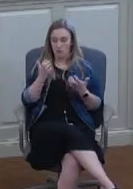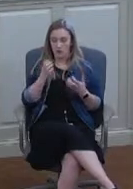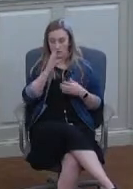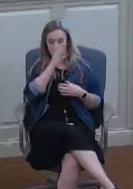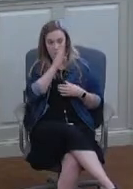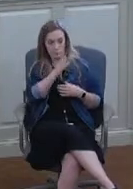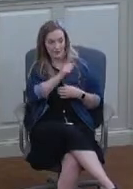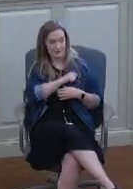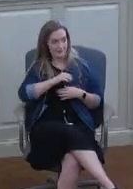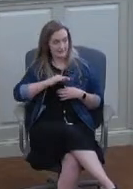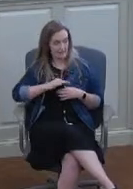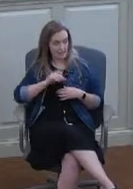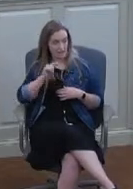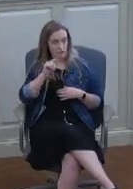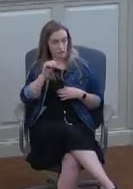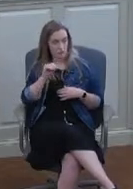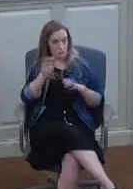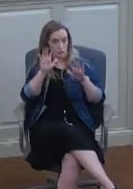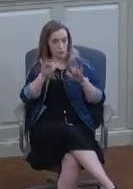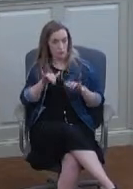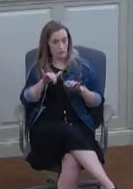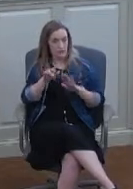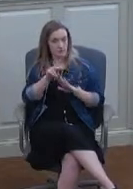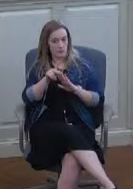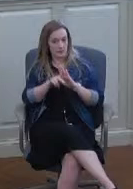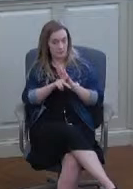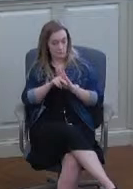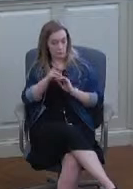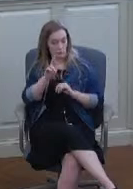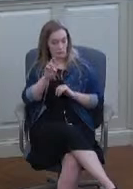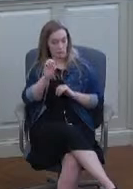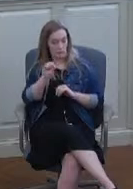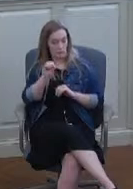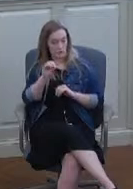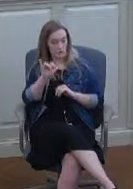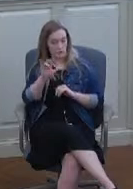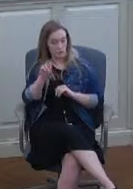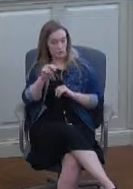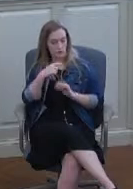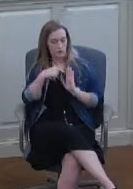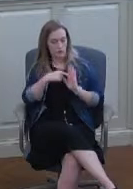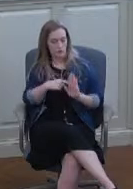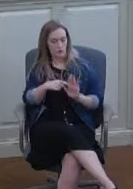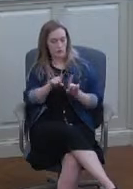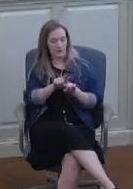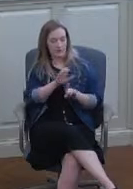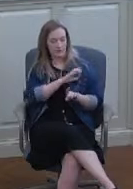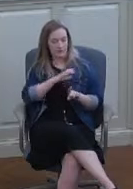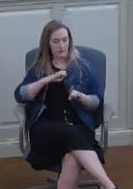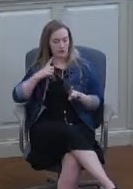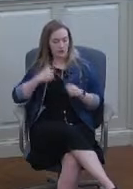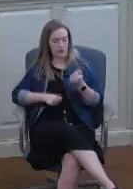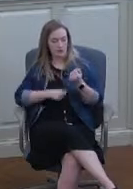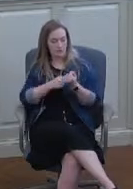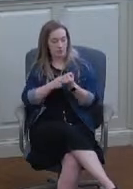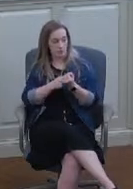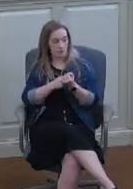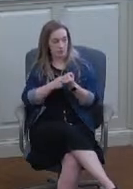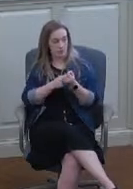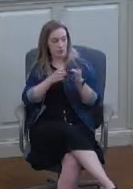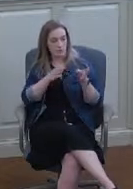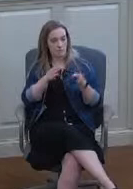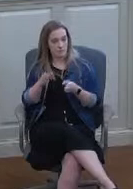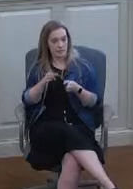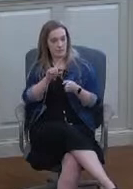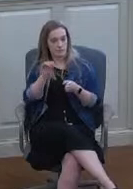staff to write up a resolution that shows that as a commission, we support and uphold the planning